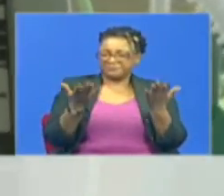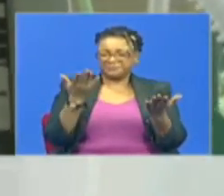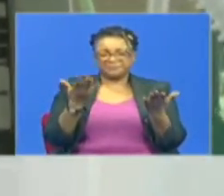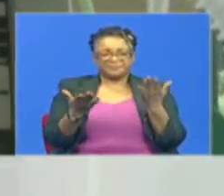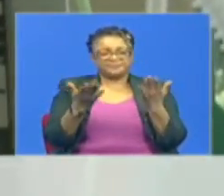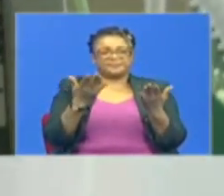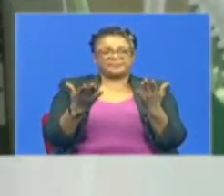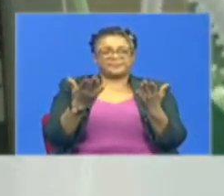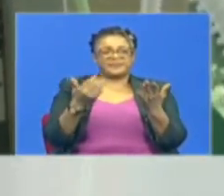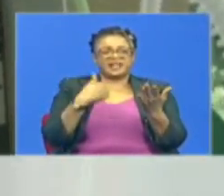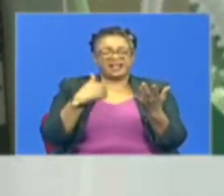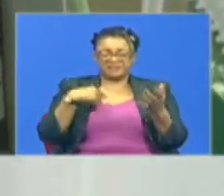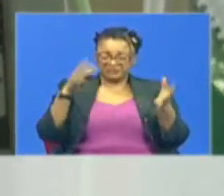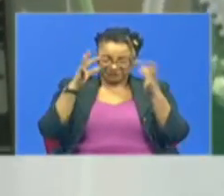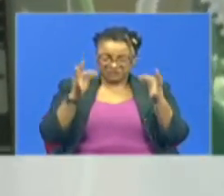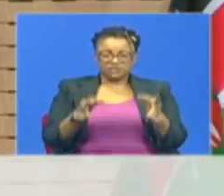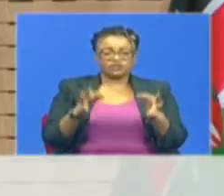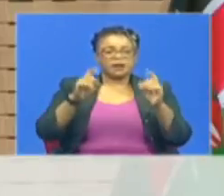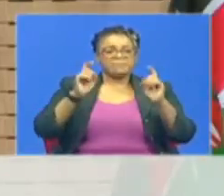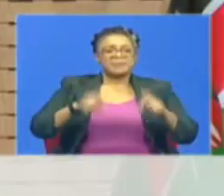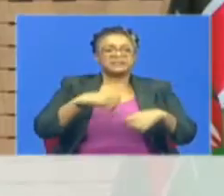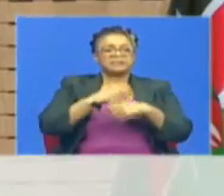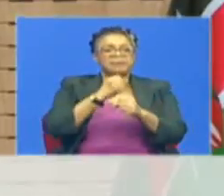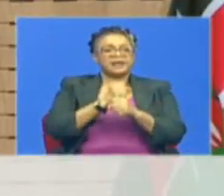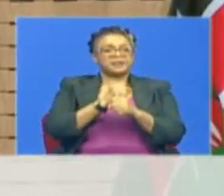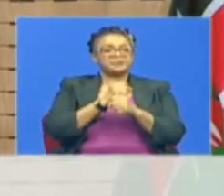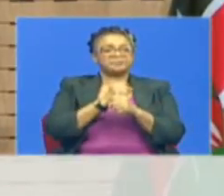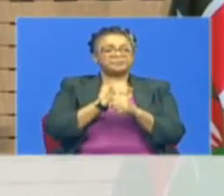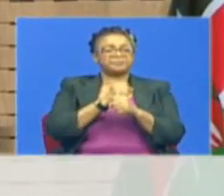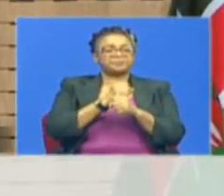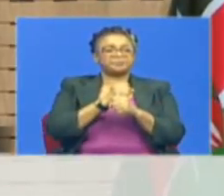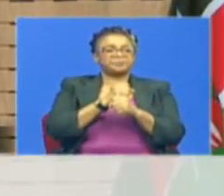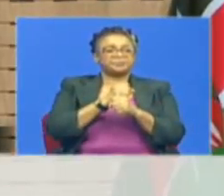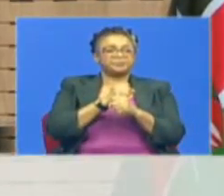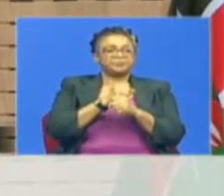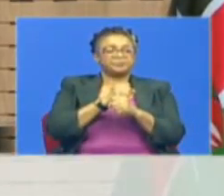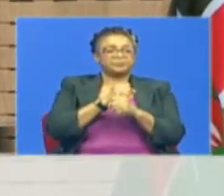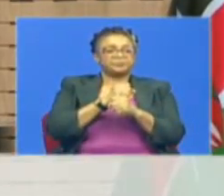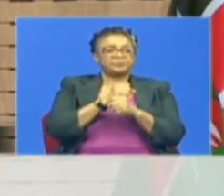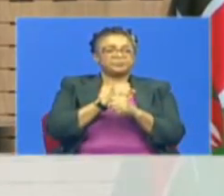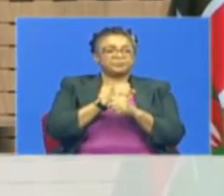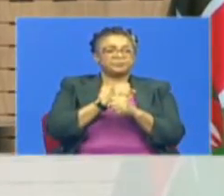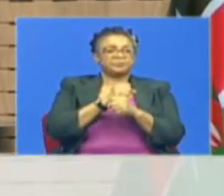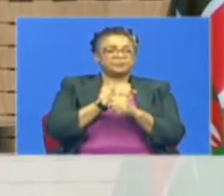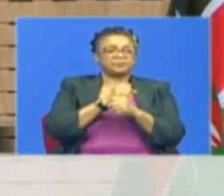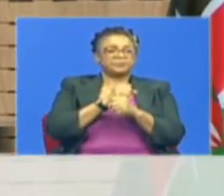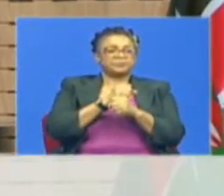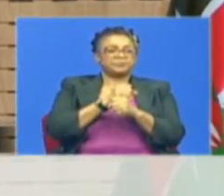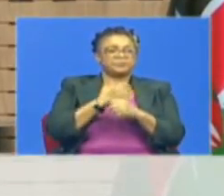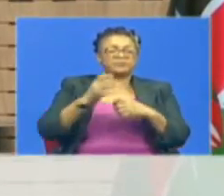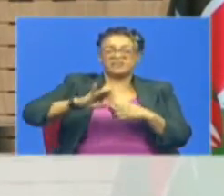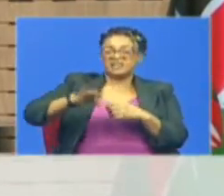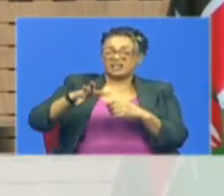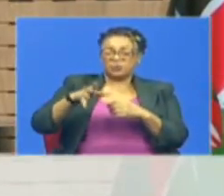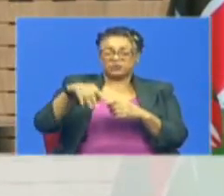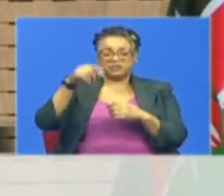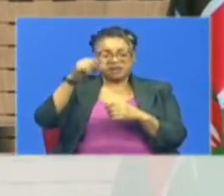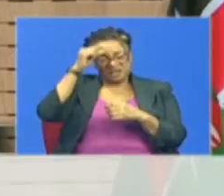delicate decisions he has to make. County governments and their readiness to respond